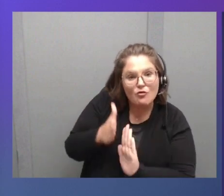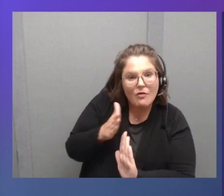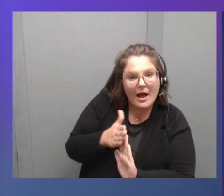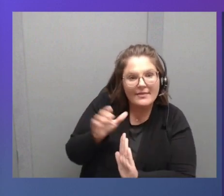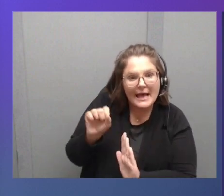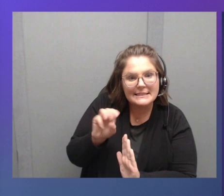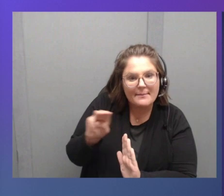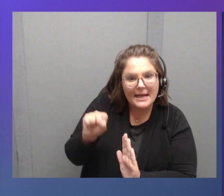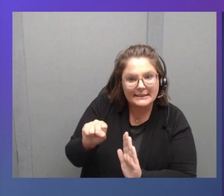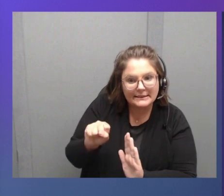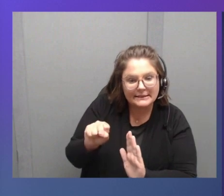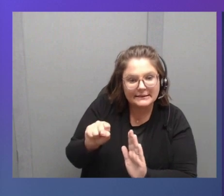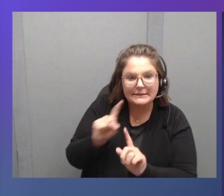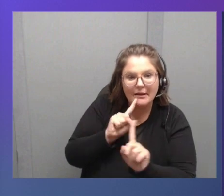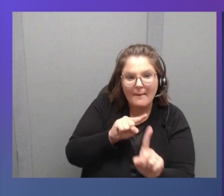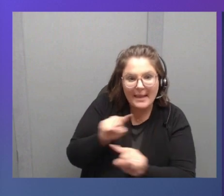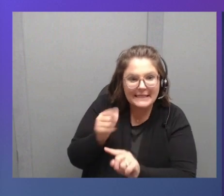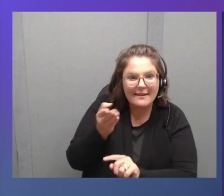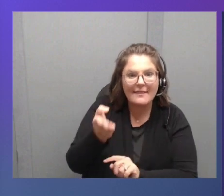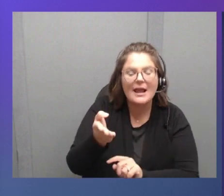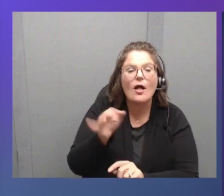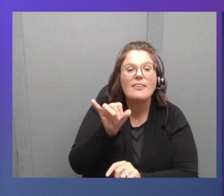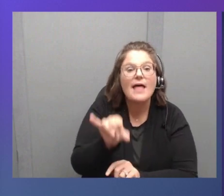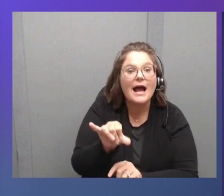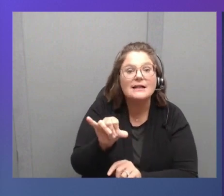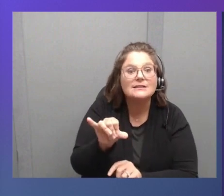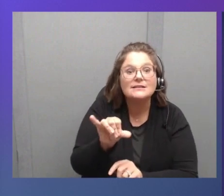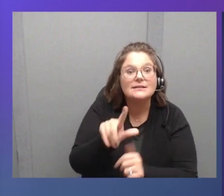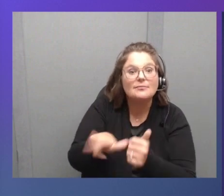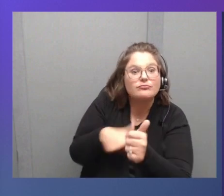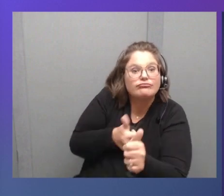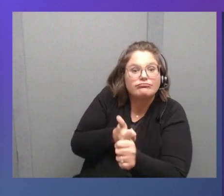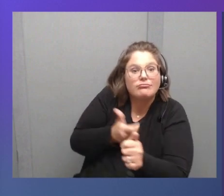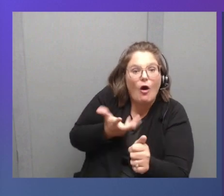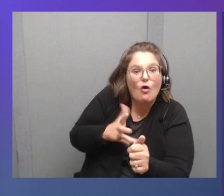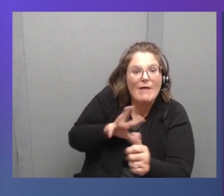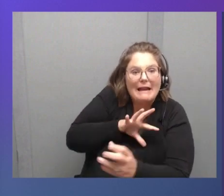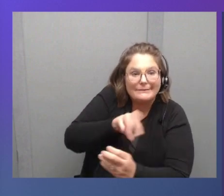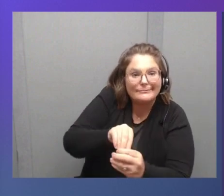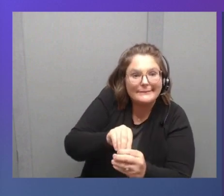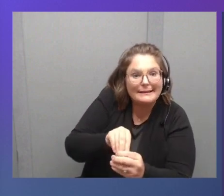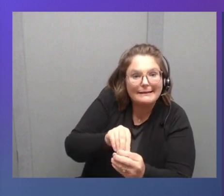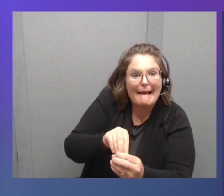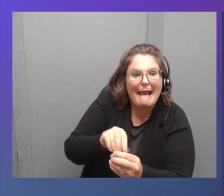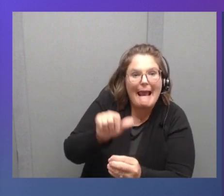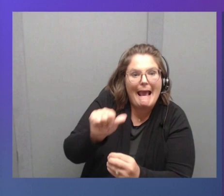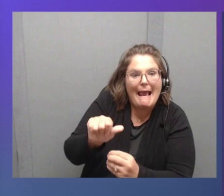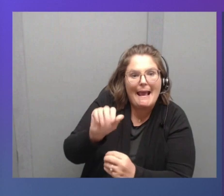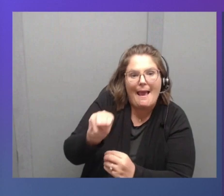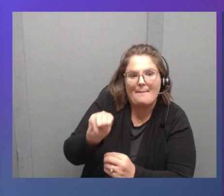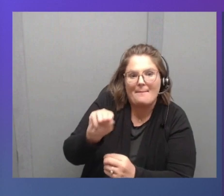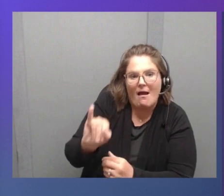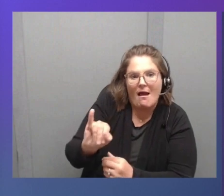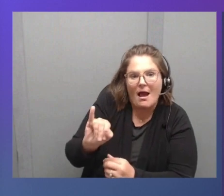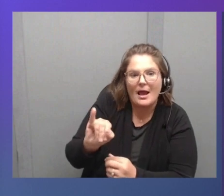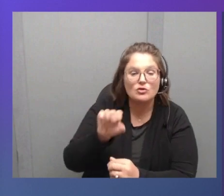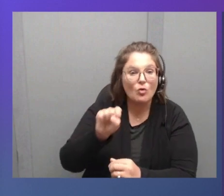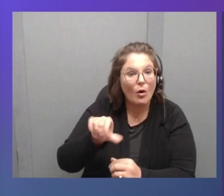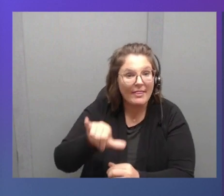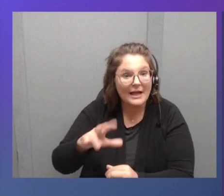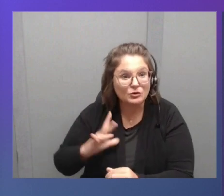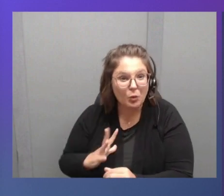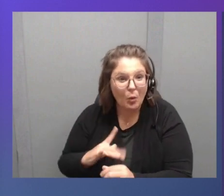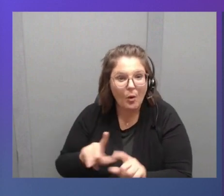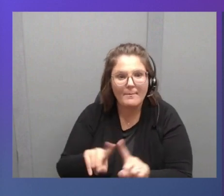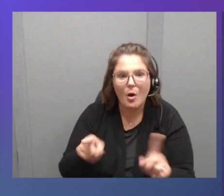there. But that's because that agent is already baked into the AMI. So that being said is cool, but what you